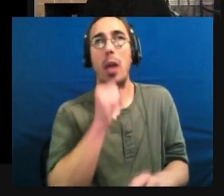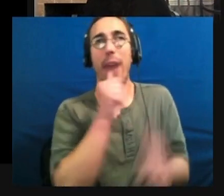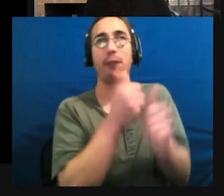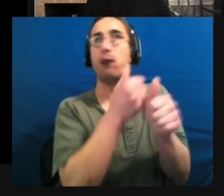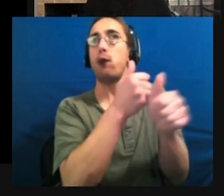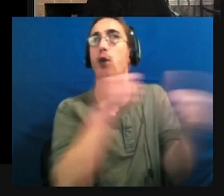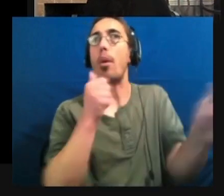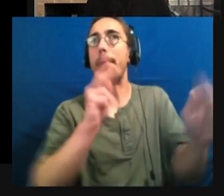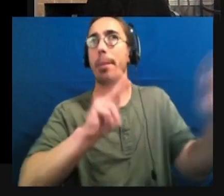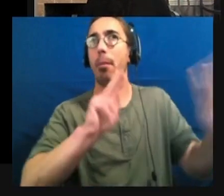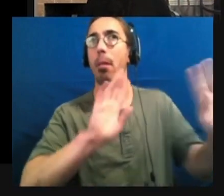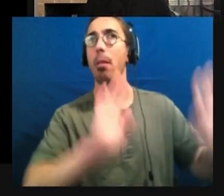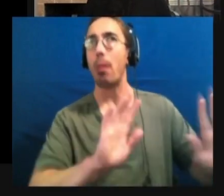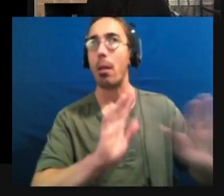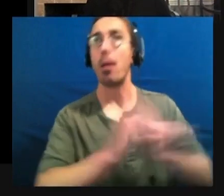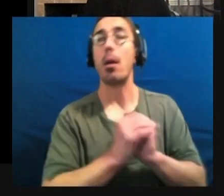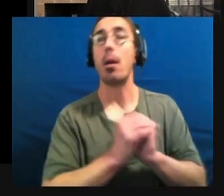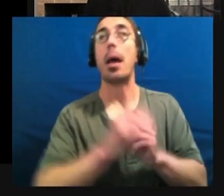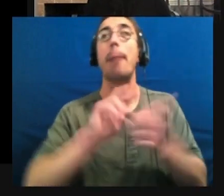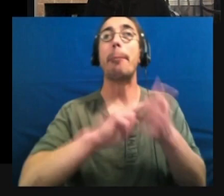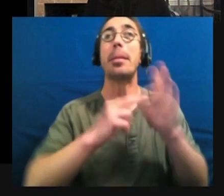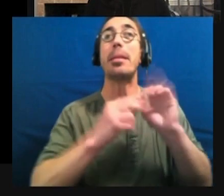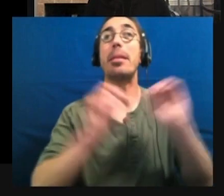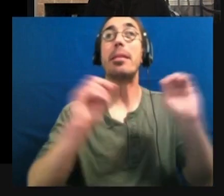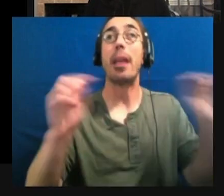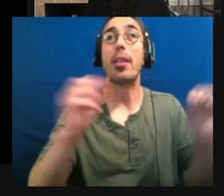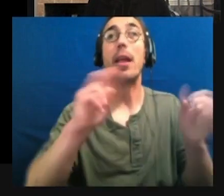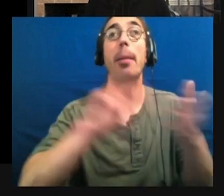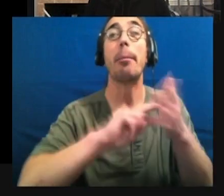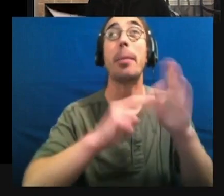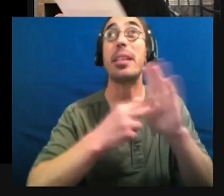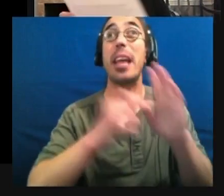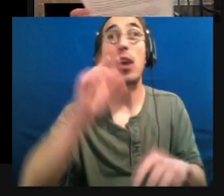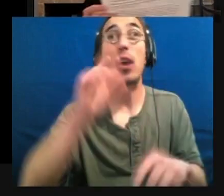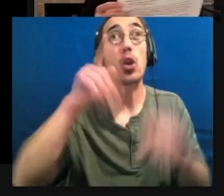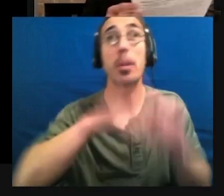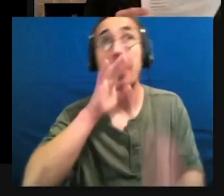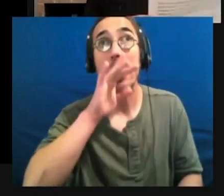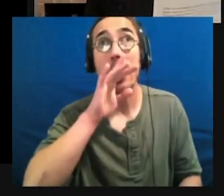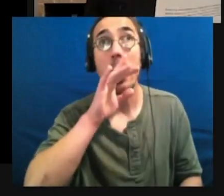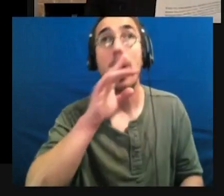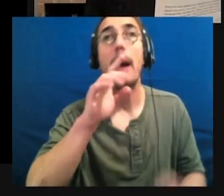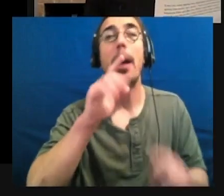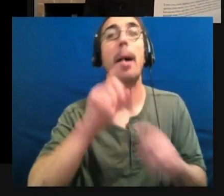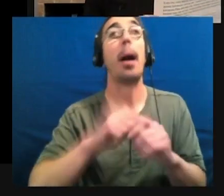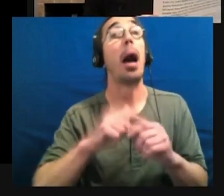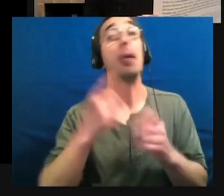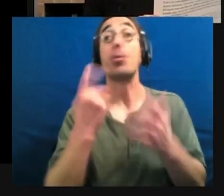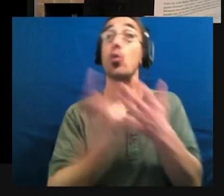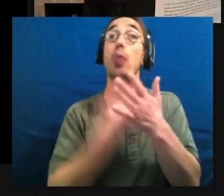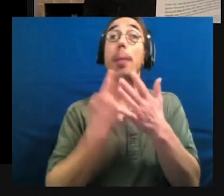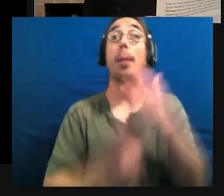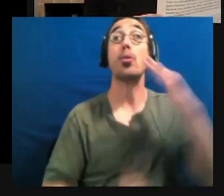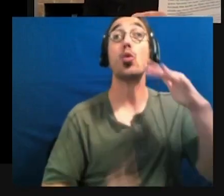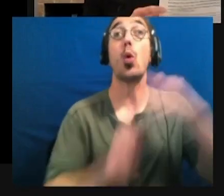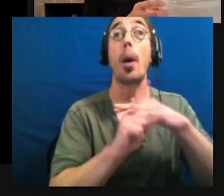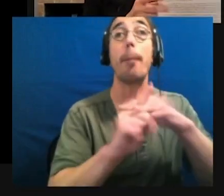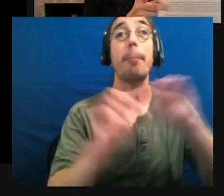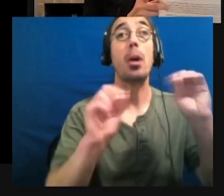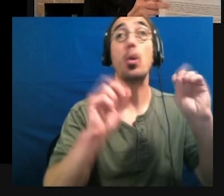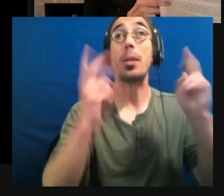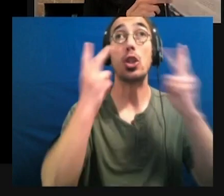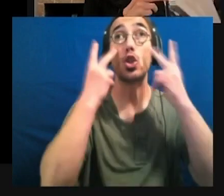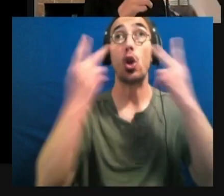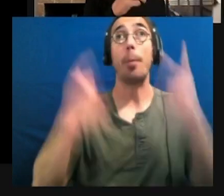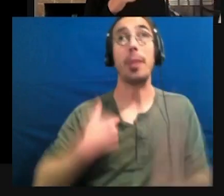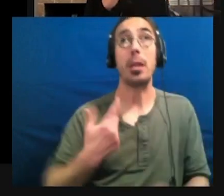I didn't speak. I was there in every instance, but noon saw me. Even my own family has forgotten my